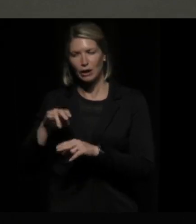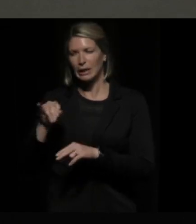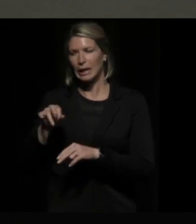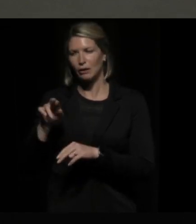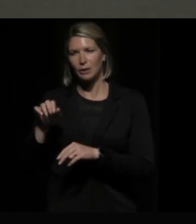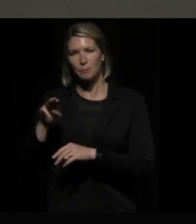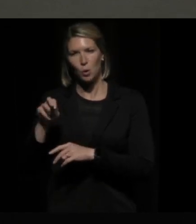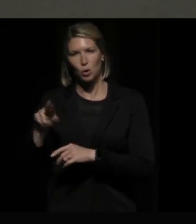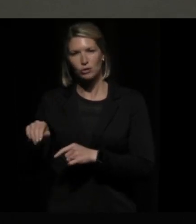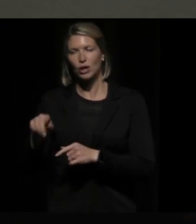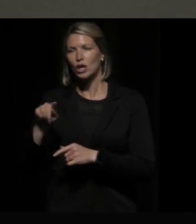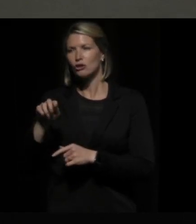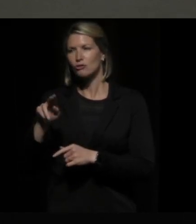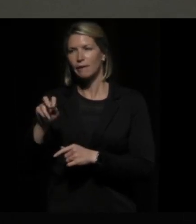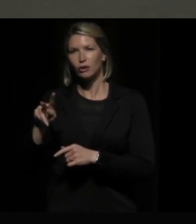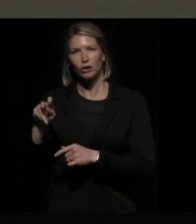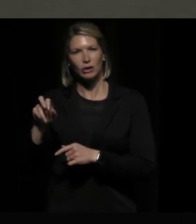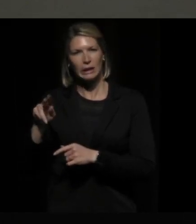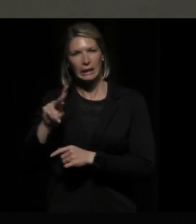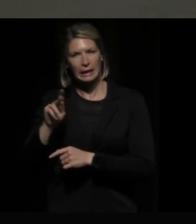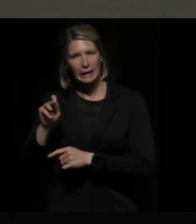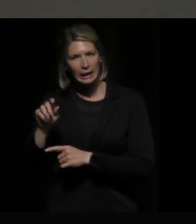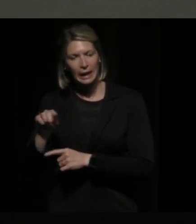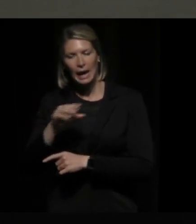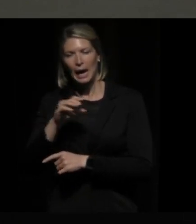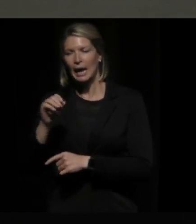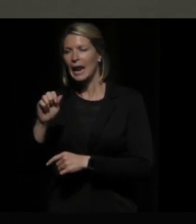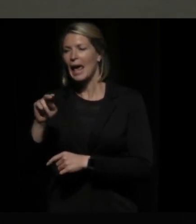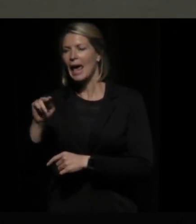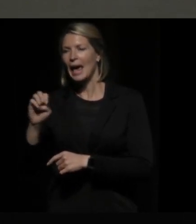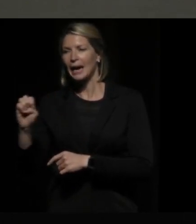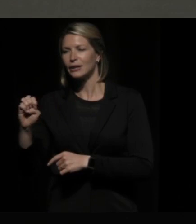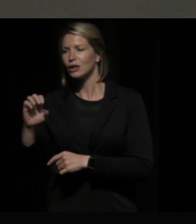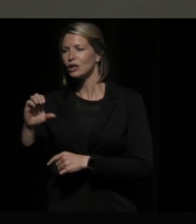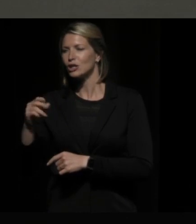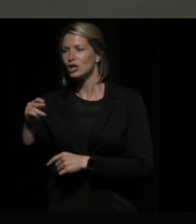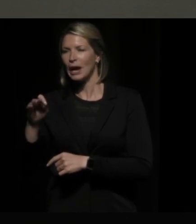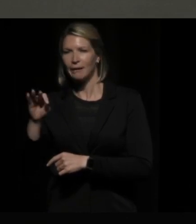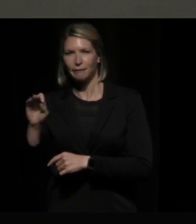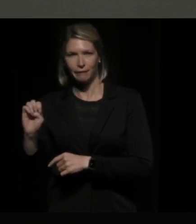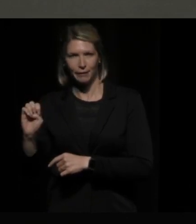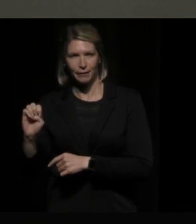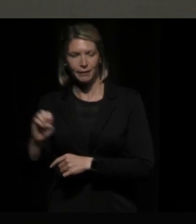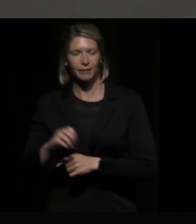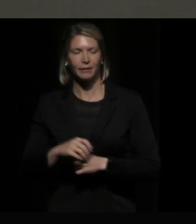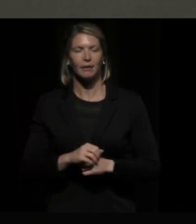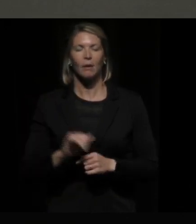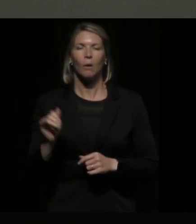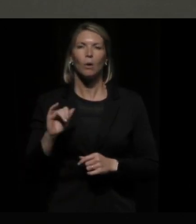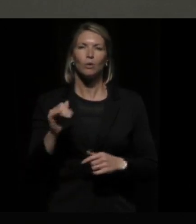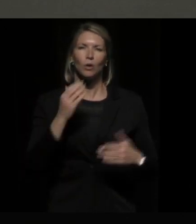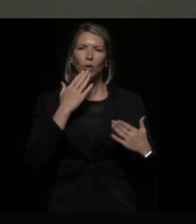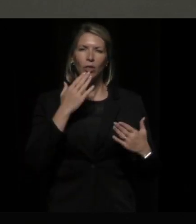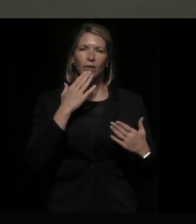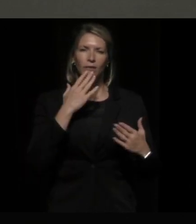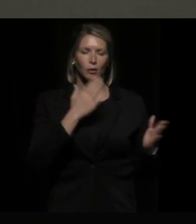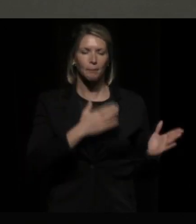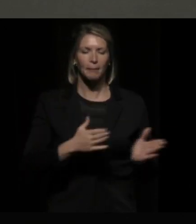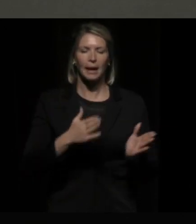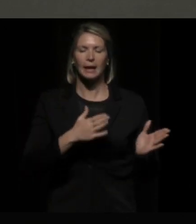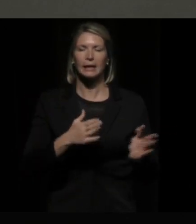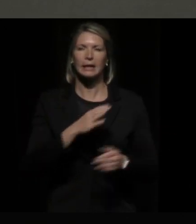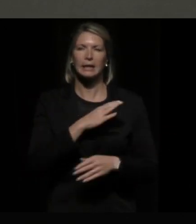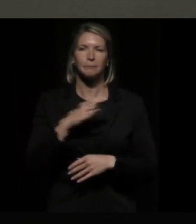Trevor King, and Ann Chafe. We must also acknowledge and thank the Planning Committee, who are instrumental each year in